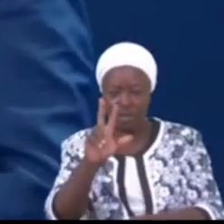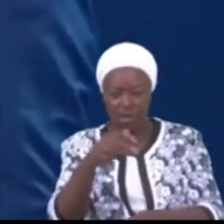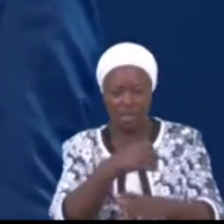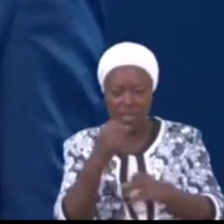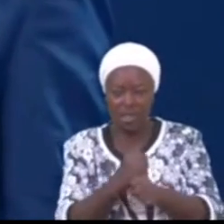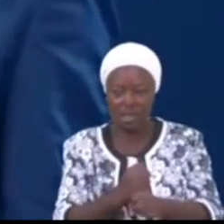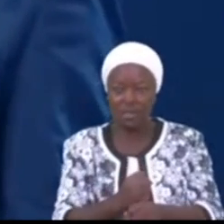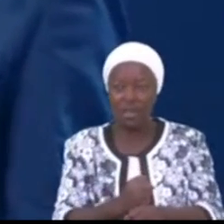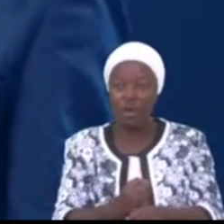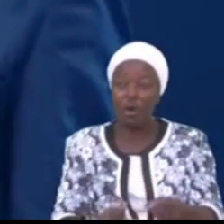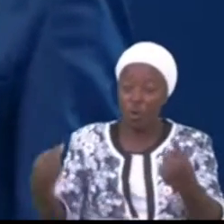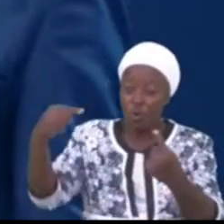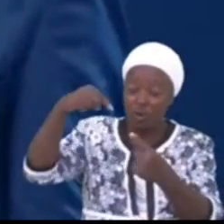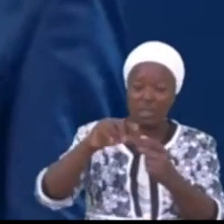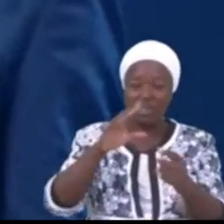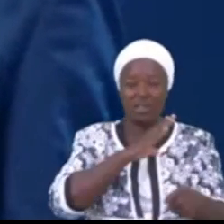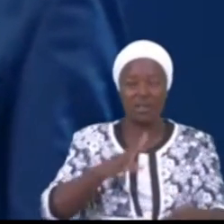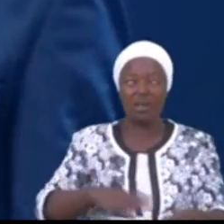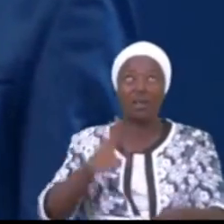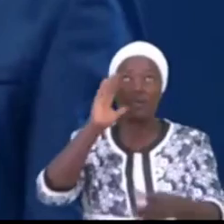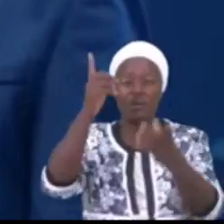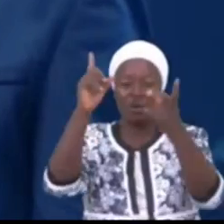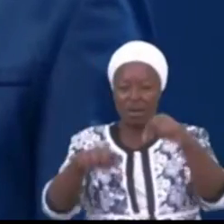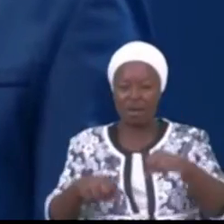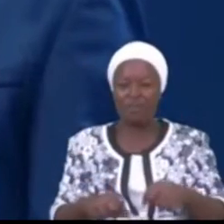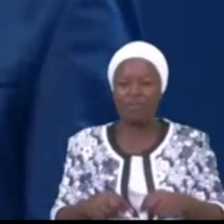3 years, until Christ will come.